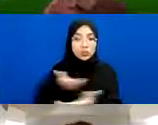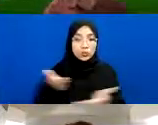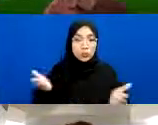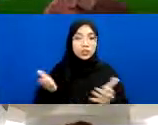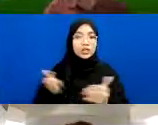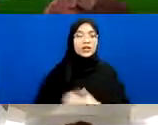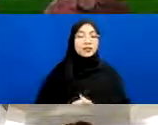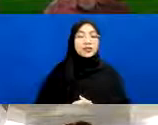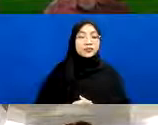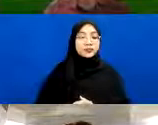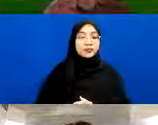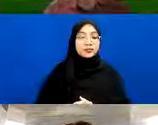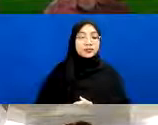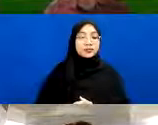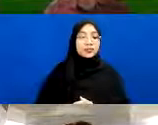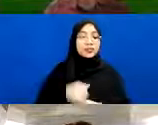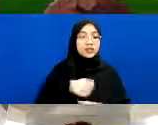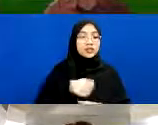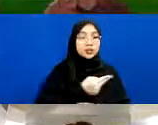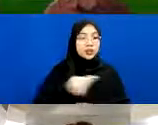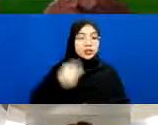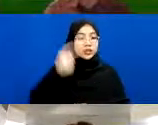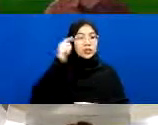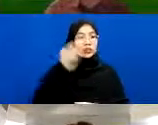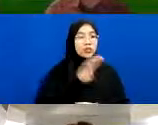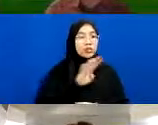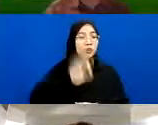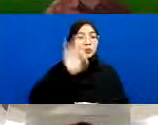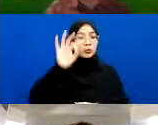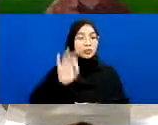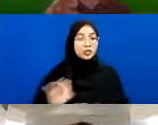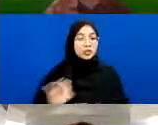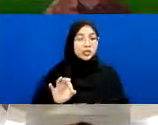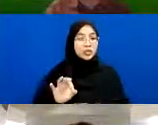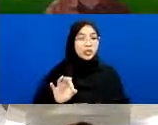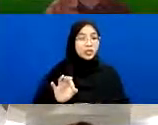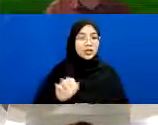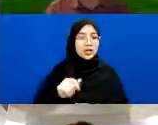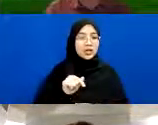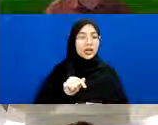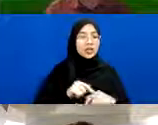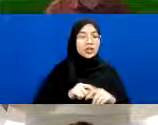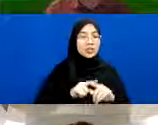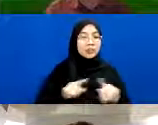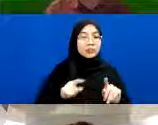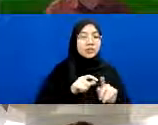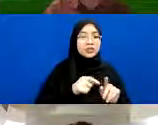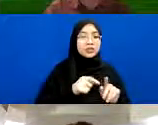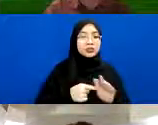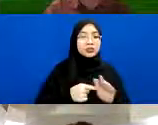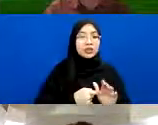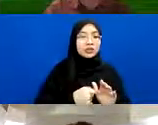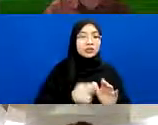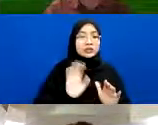from the poorest. In Indonesia, there are 2,212 schools with special education, 180